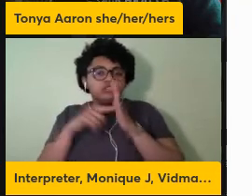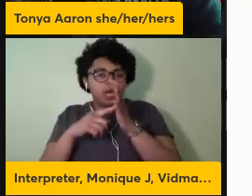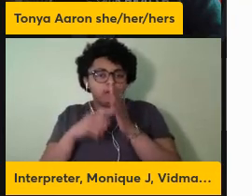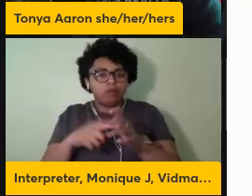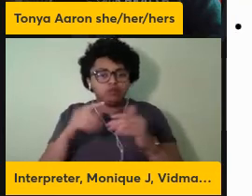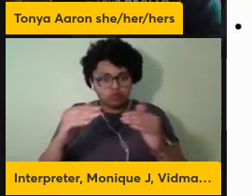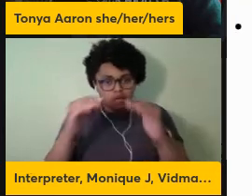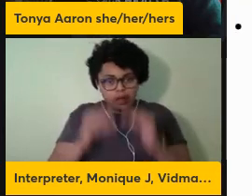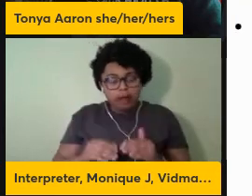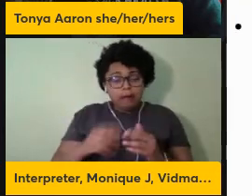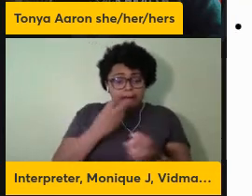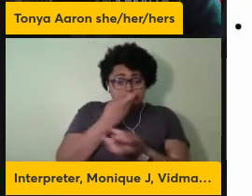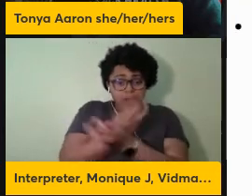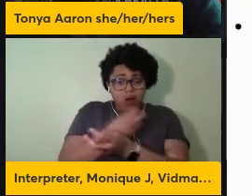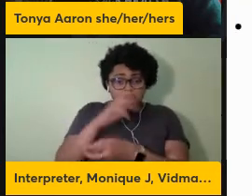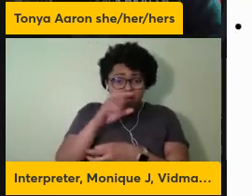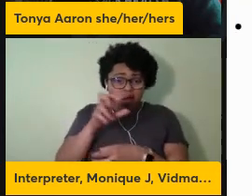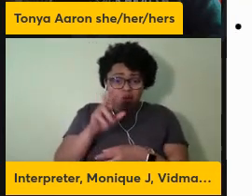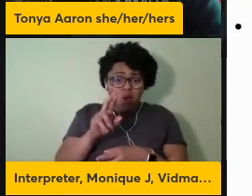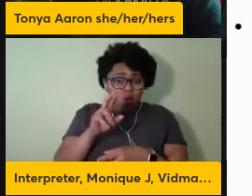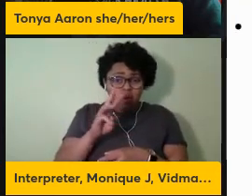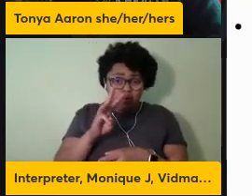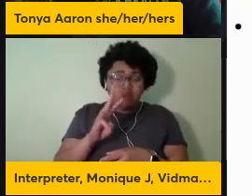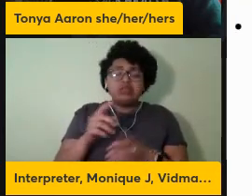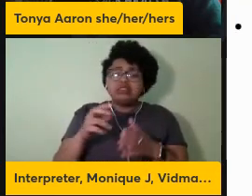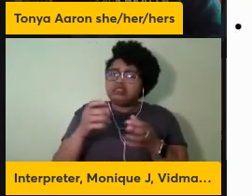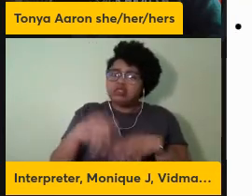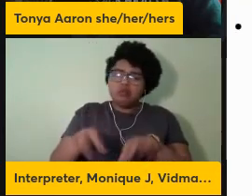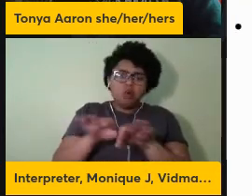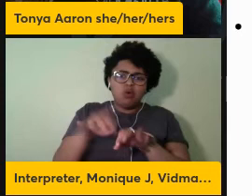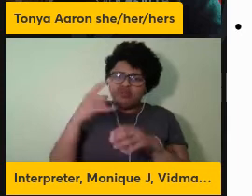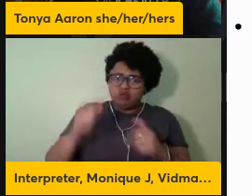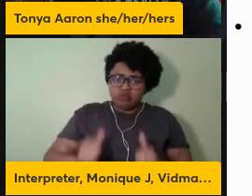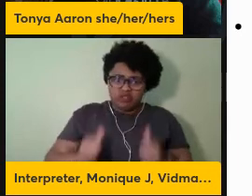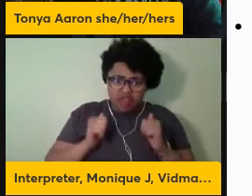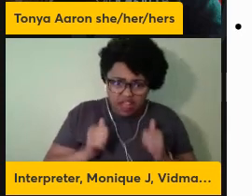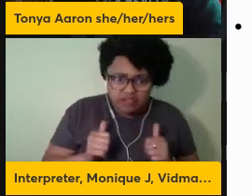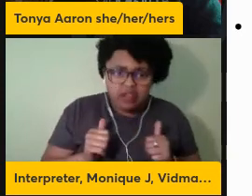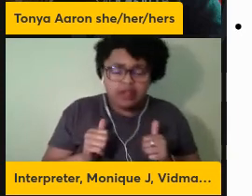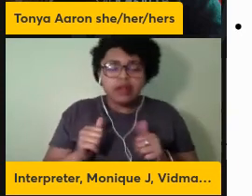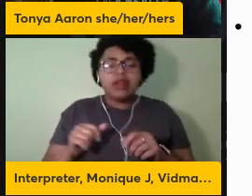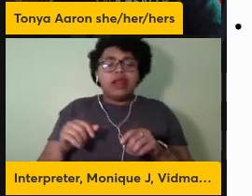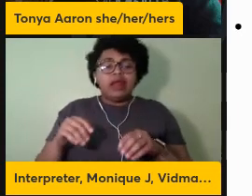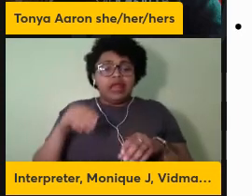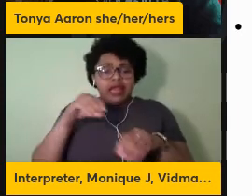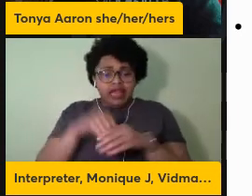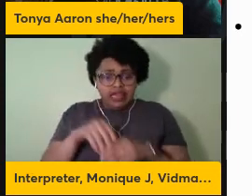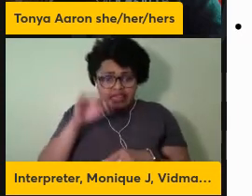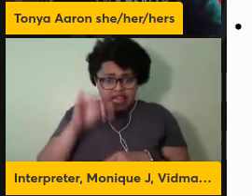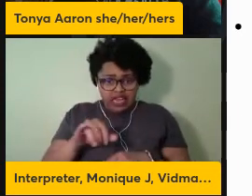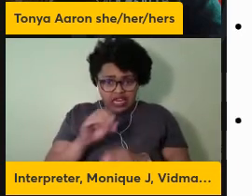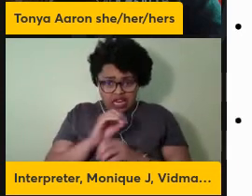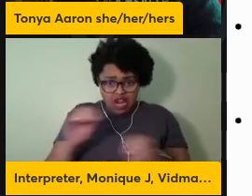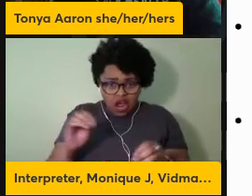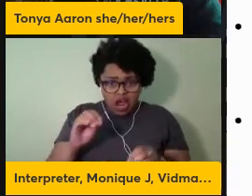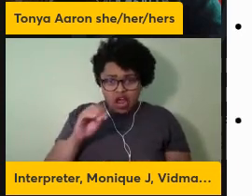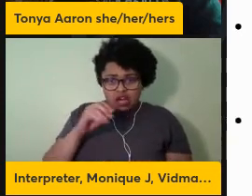ASC survival. TNF-alpha receptor 1 signaling in non-hematopoietic cells regulates ASC retention in the bone